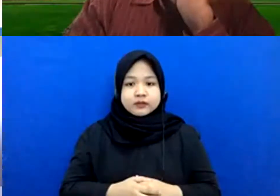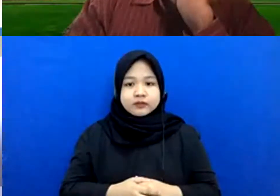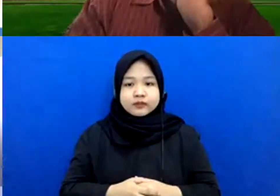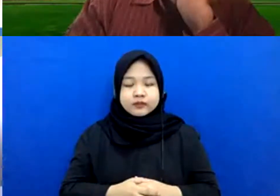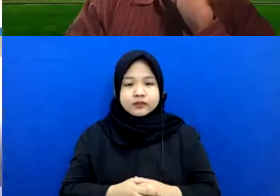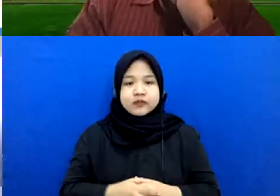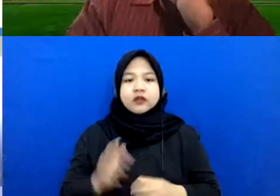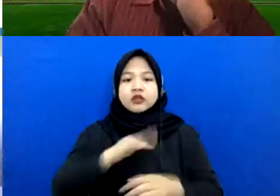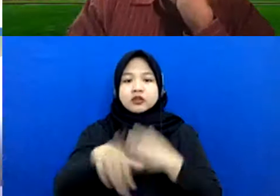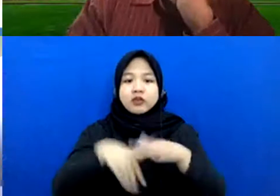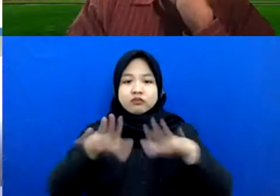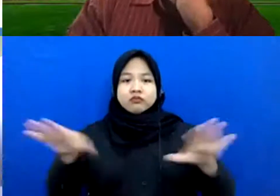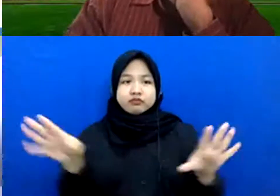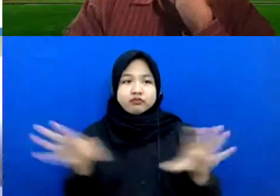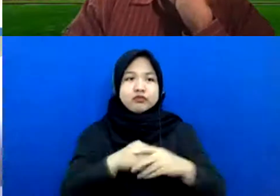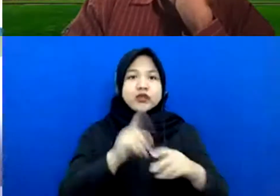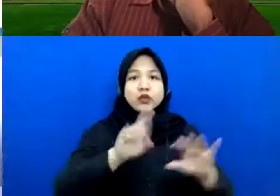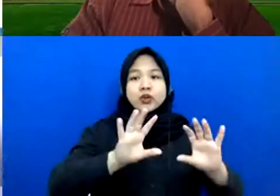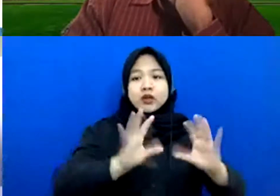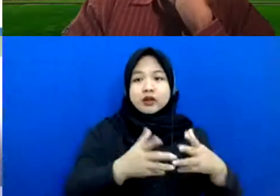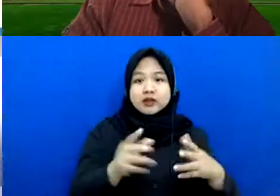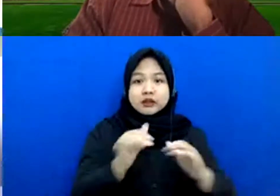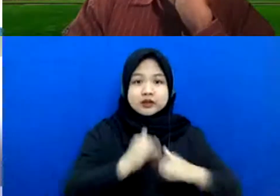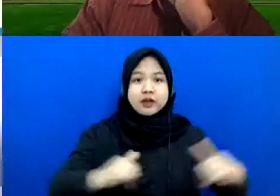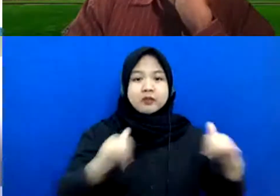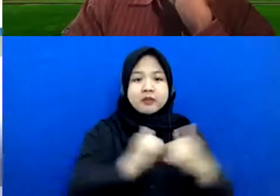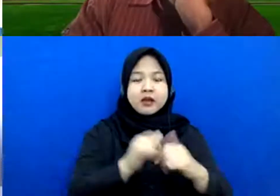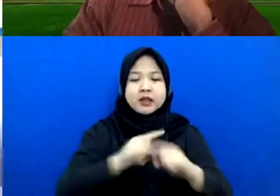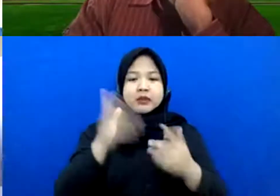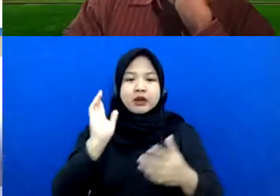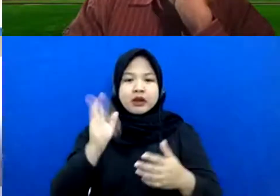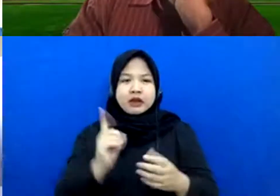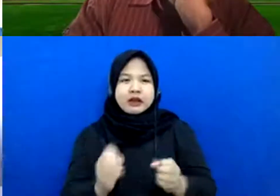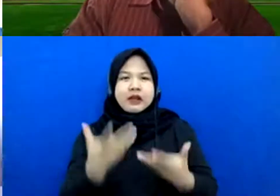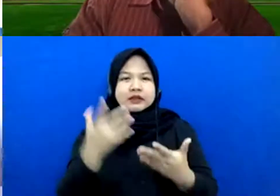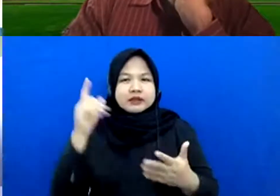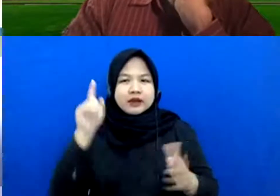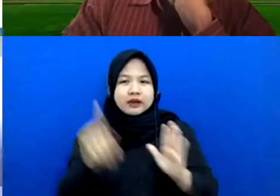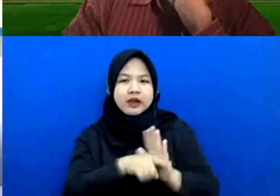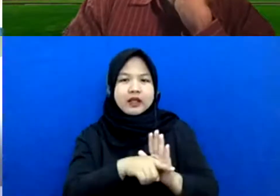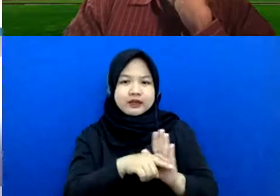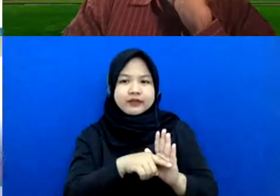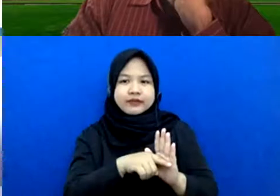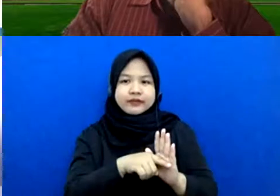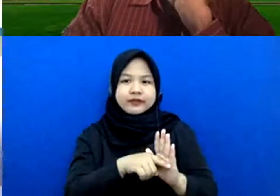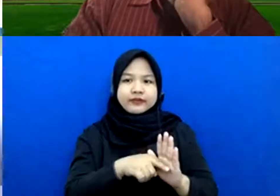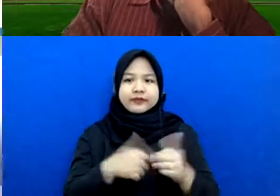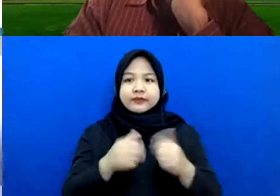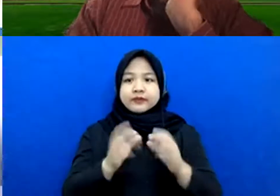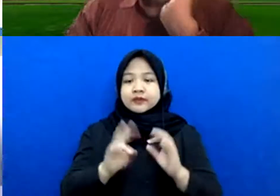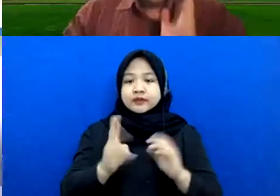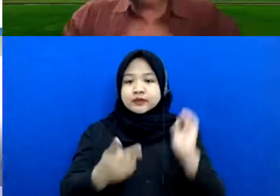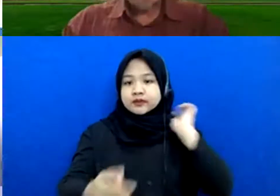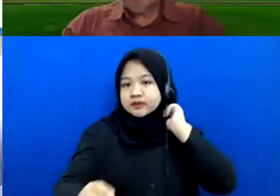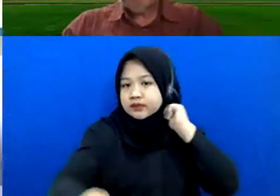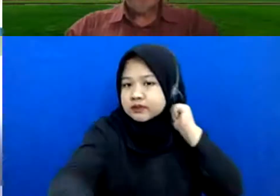all students are included in the same classroom, then you might get some negative reactions. So it's really about managing that